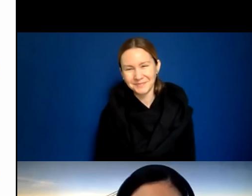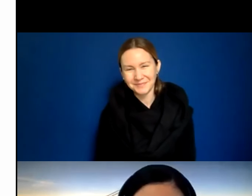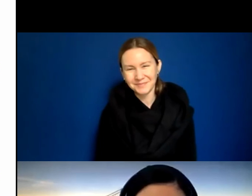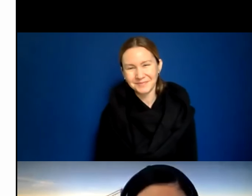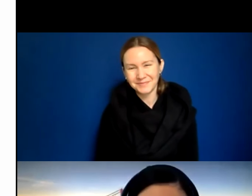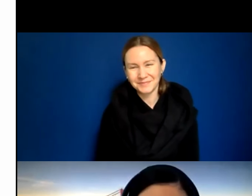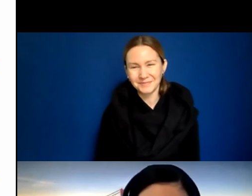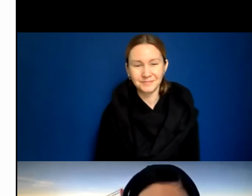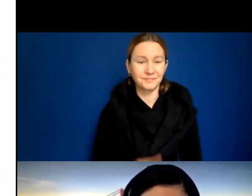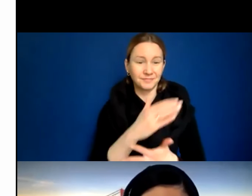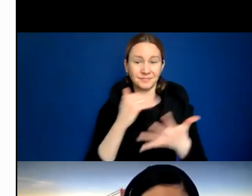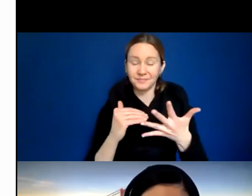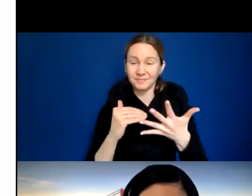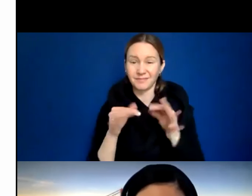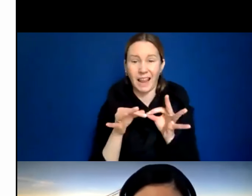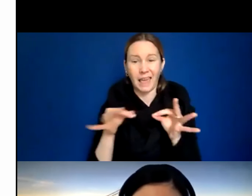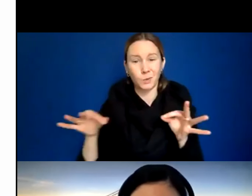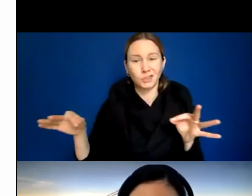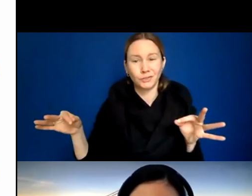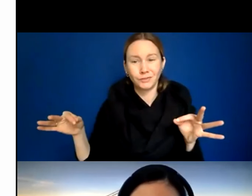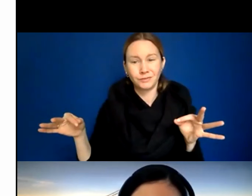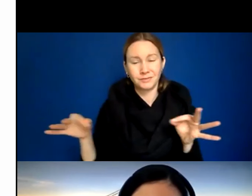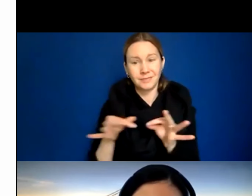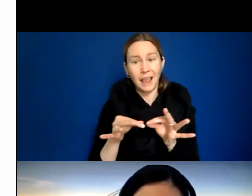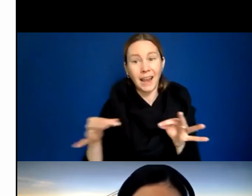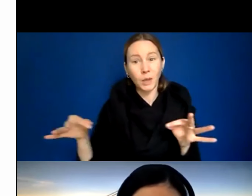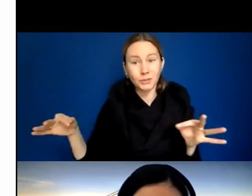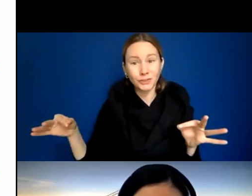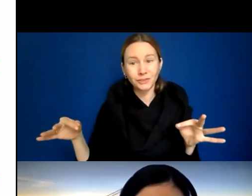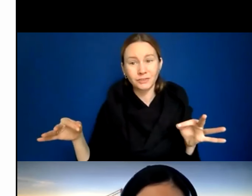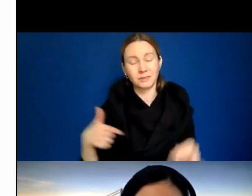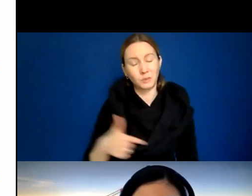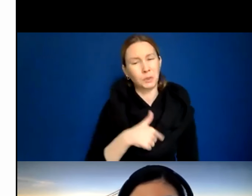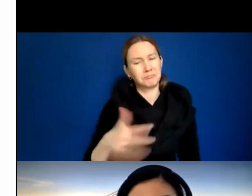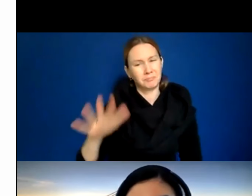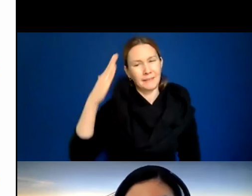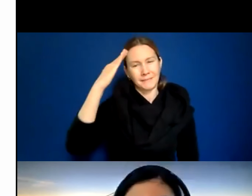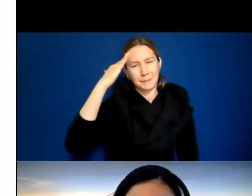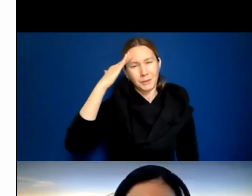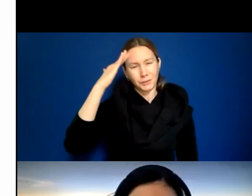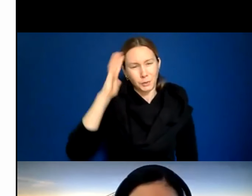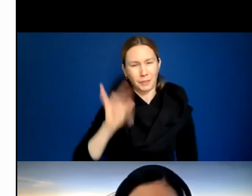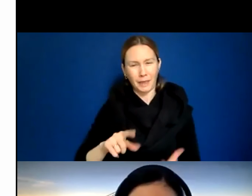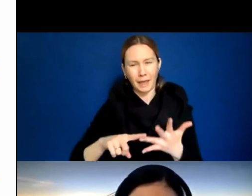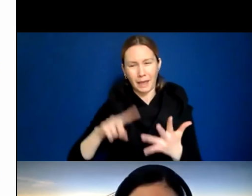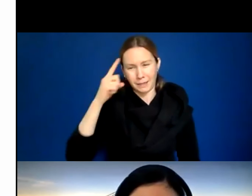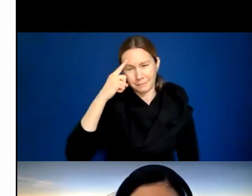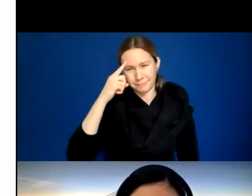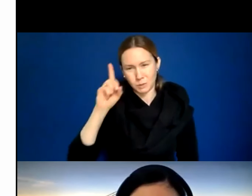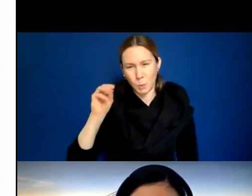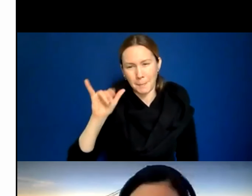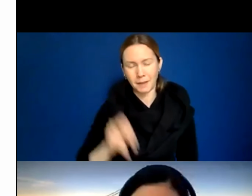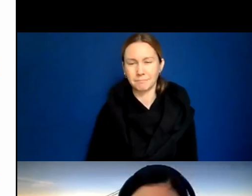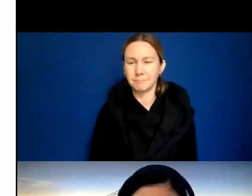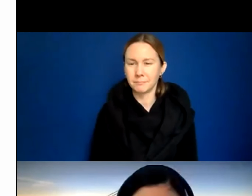domain is language, and that's also something that we're very familiar with, and we often see problems